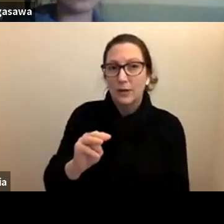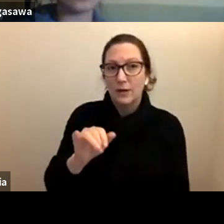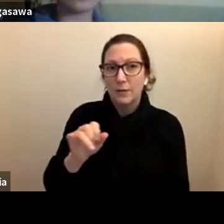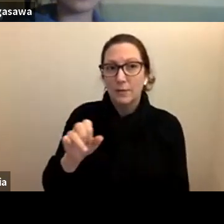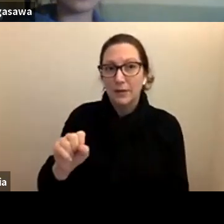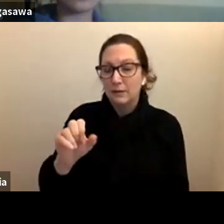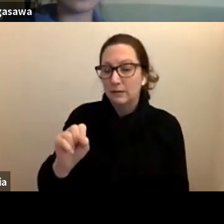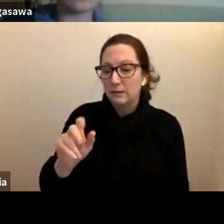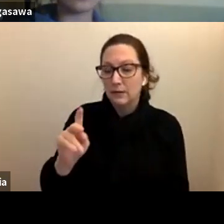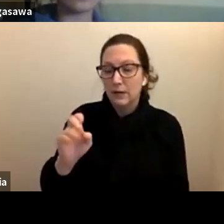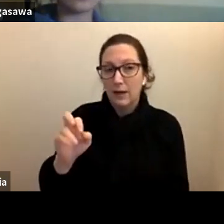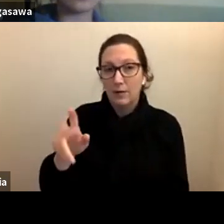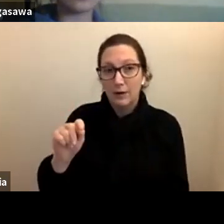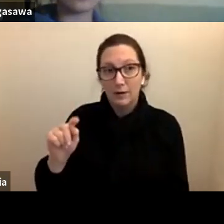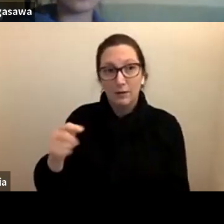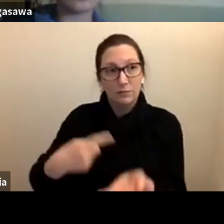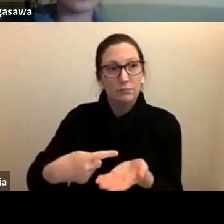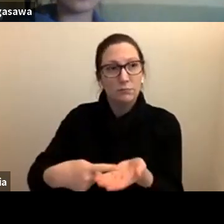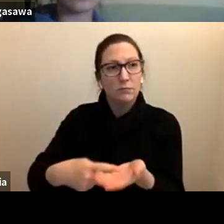Detroit model.